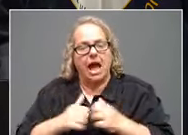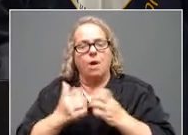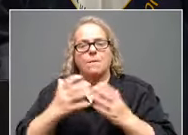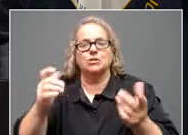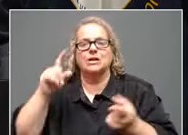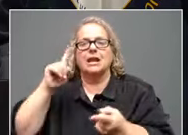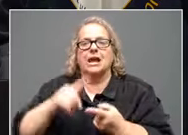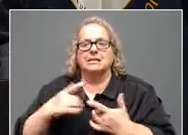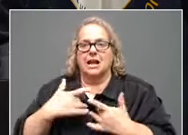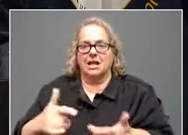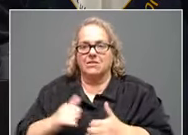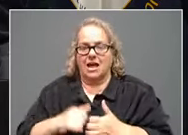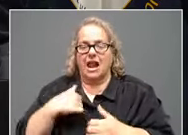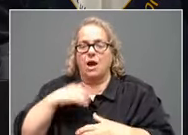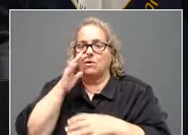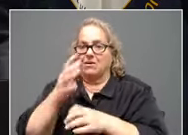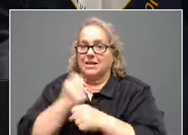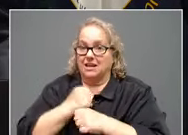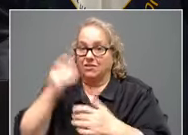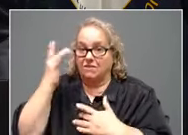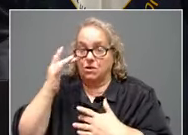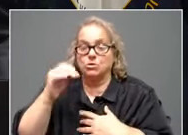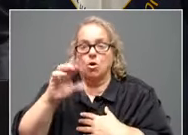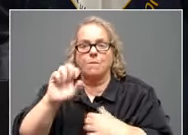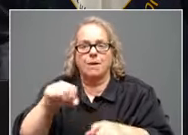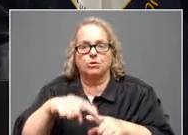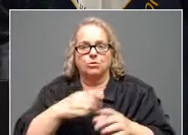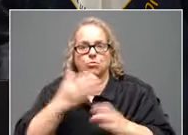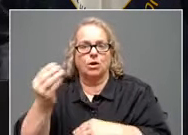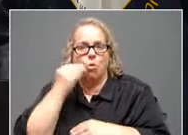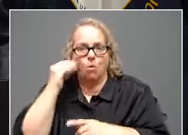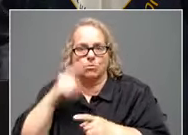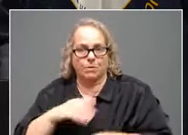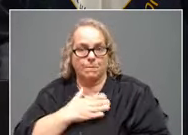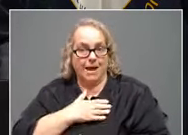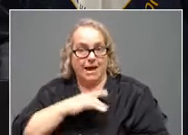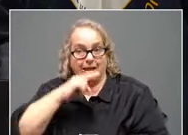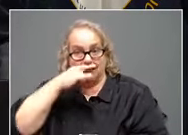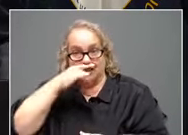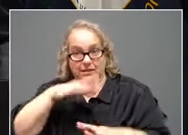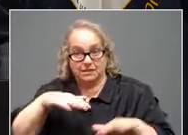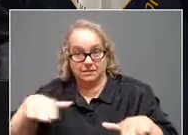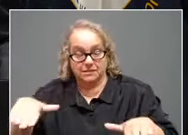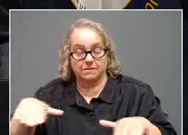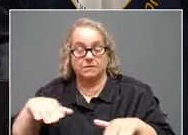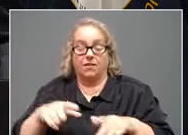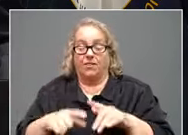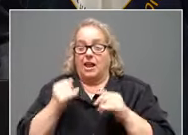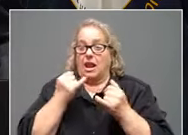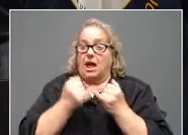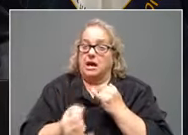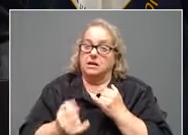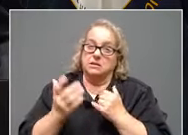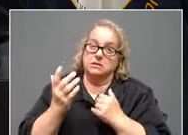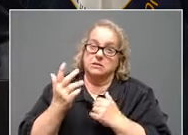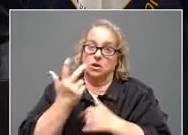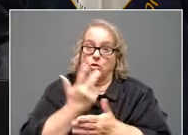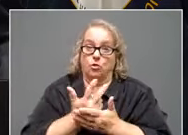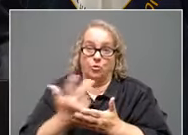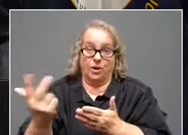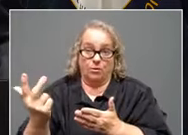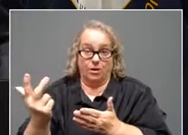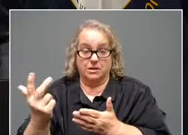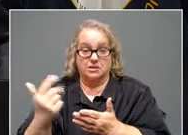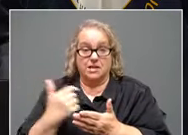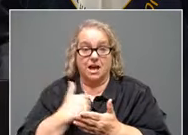will contract the virus or to be able to bring it home to my kids, especially in the last 3 weeks, I've